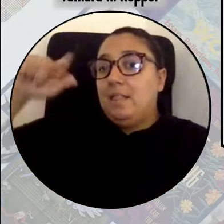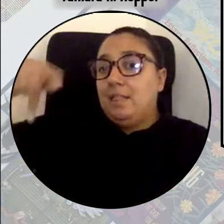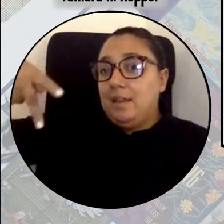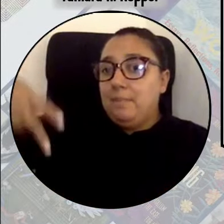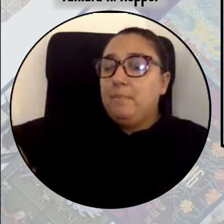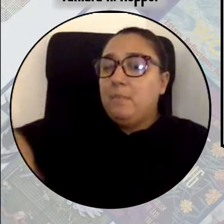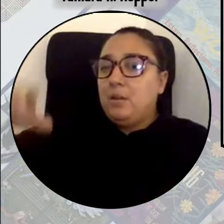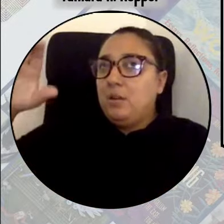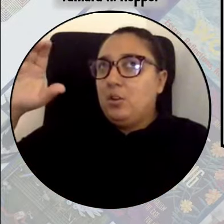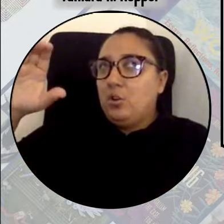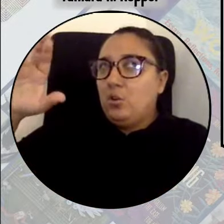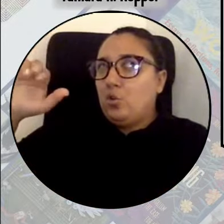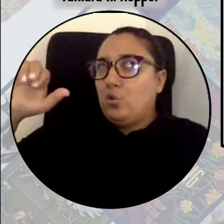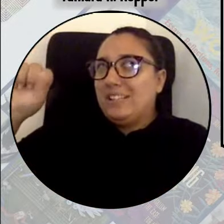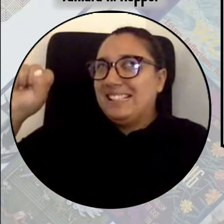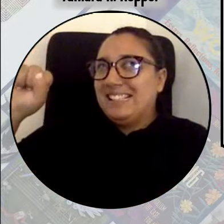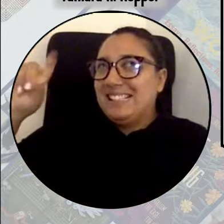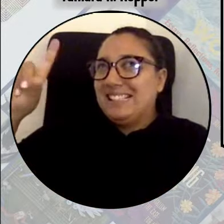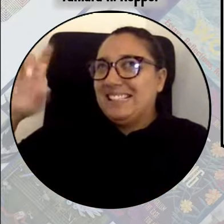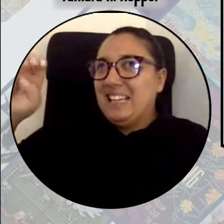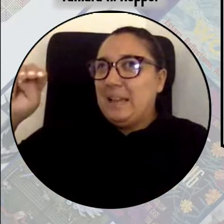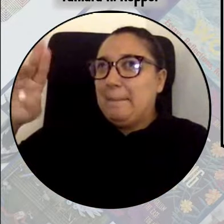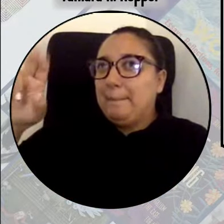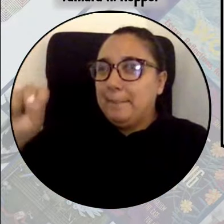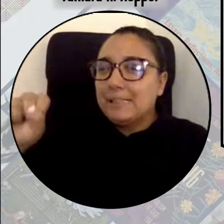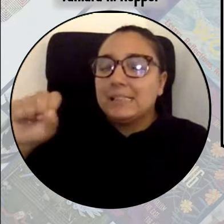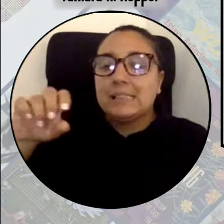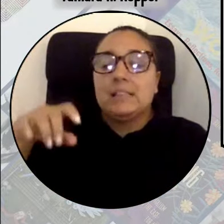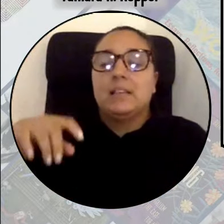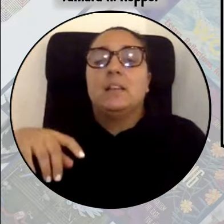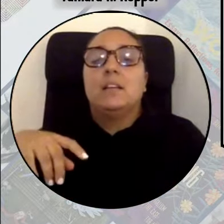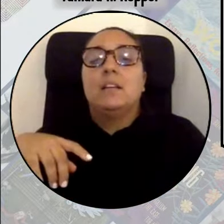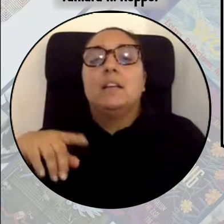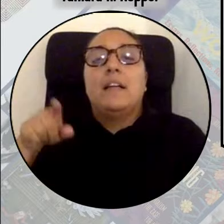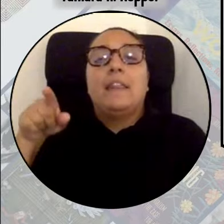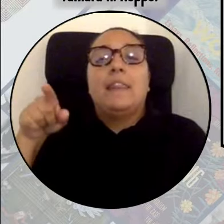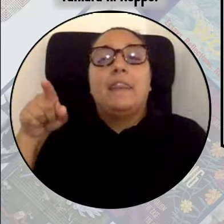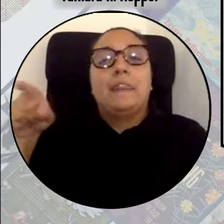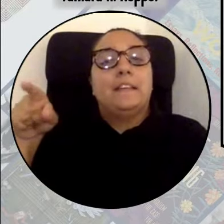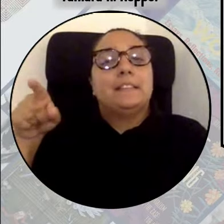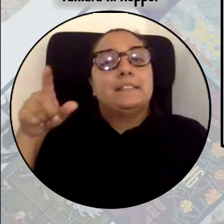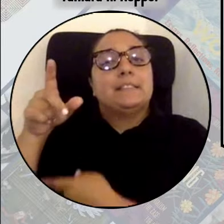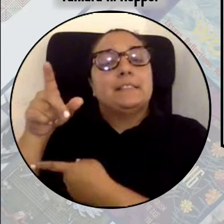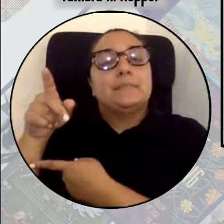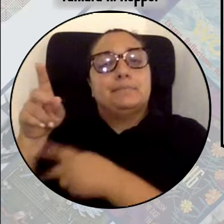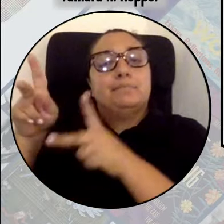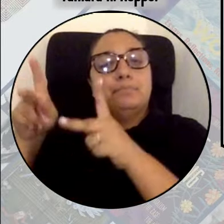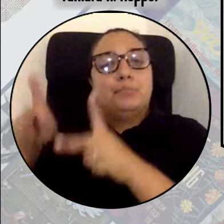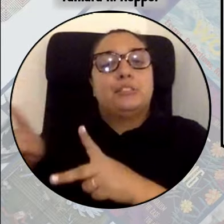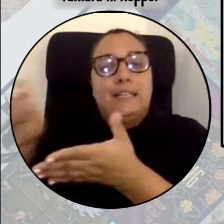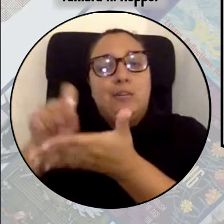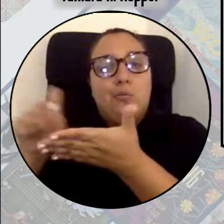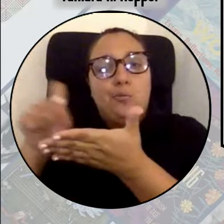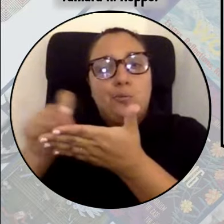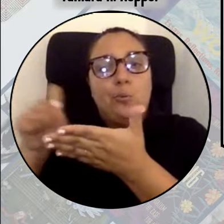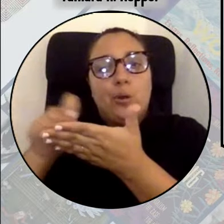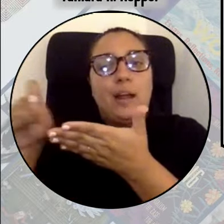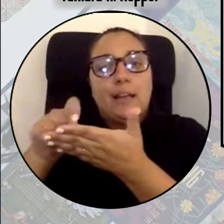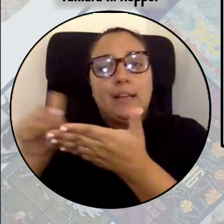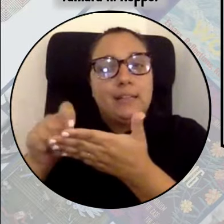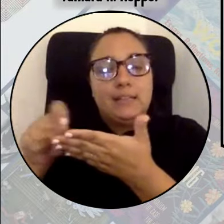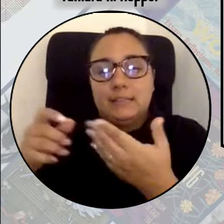Crucible, Transforming Race, Nation, and the Limits of Law. Dr. Kretzidemus, he writes about the